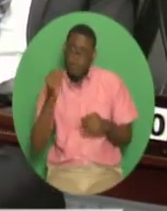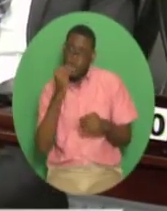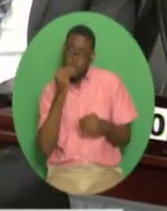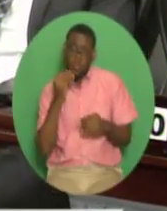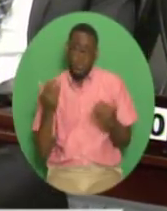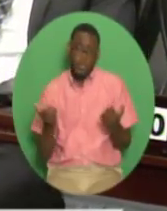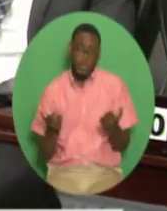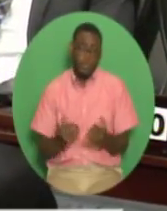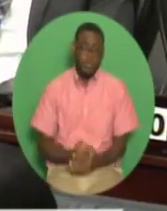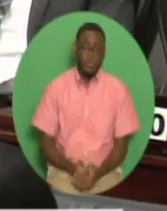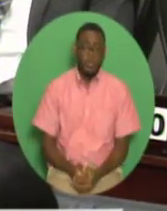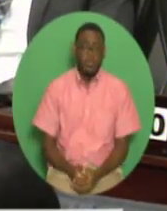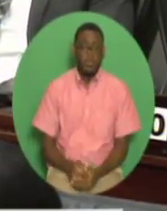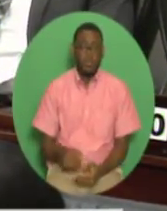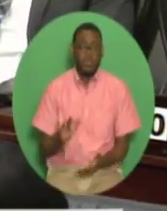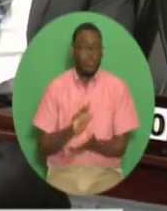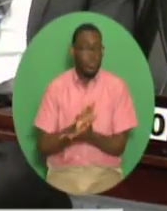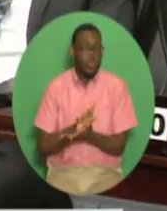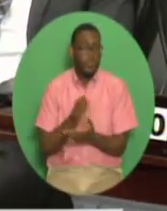This company is now serving